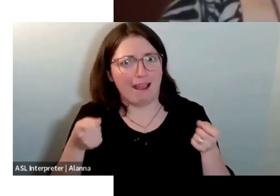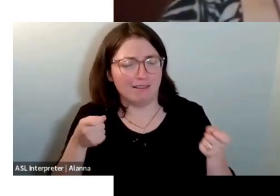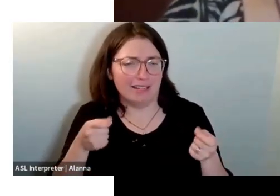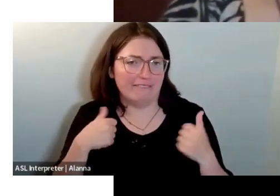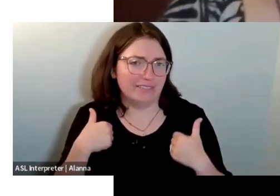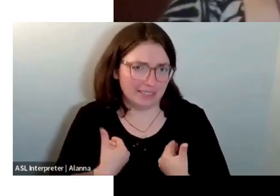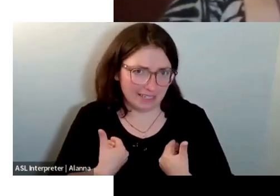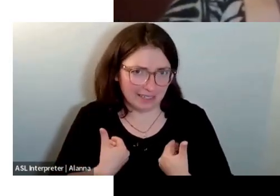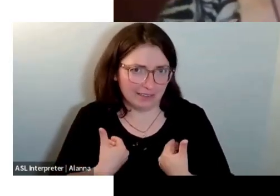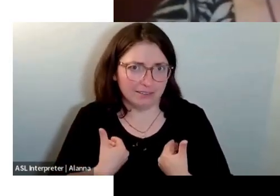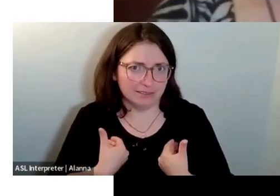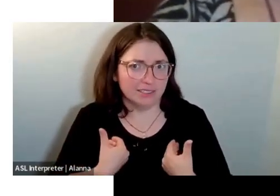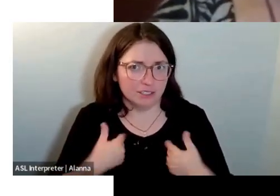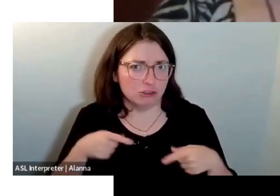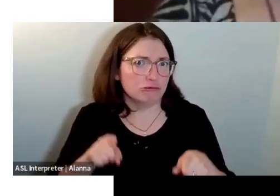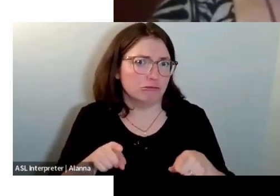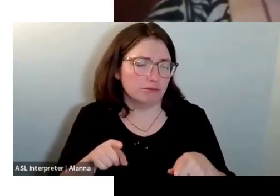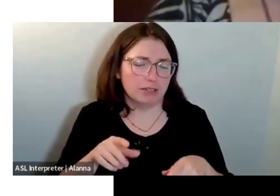and sex.